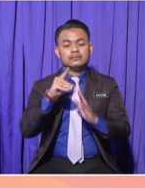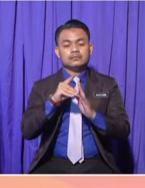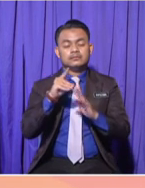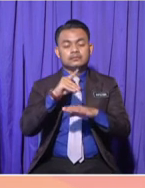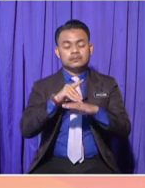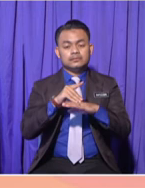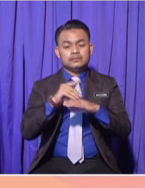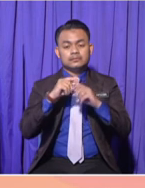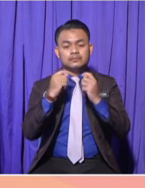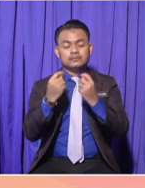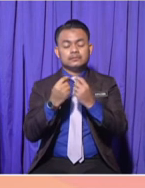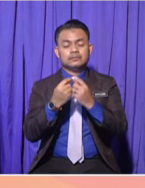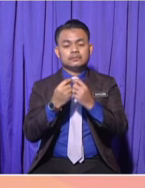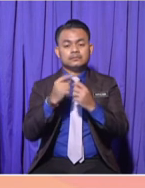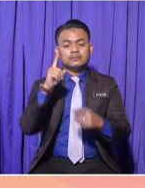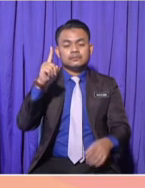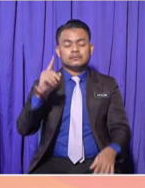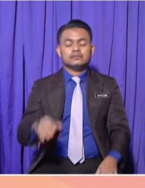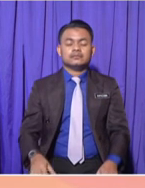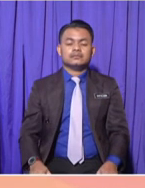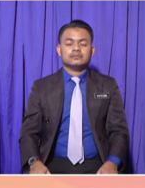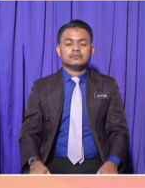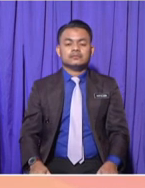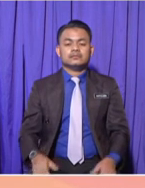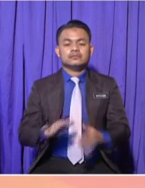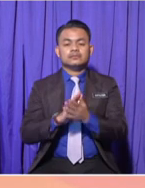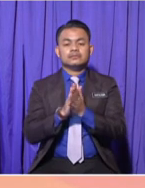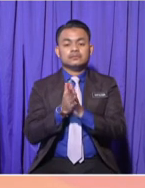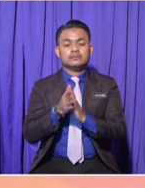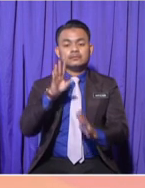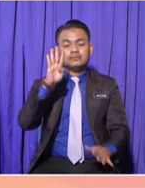place, which we name 45.